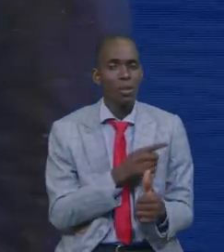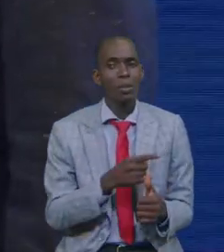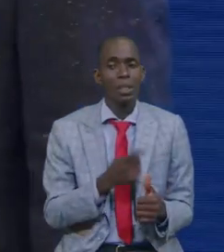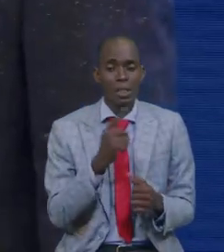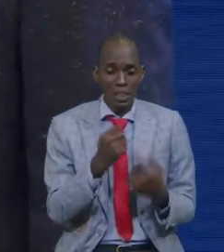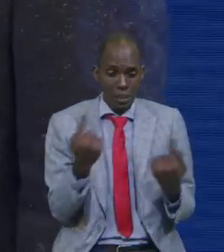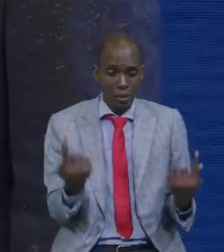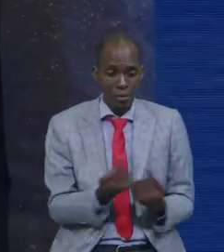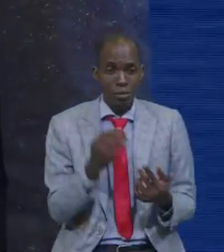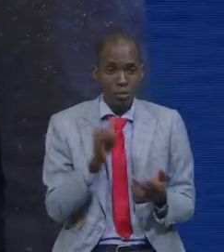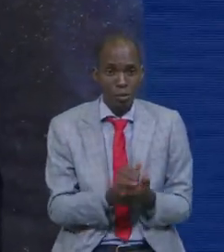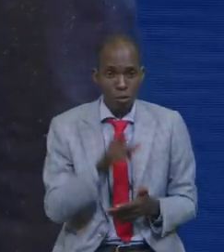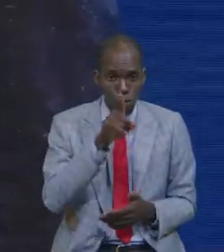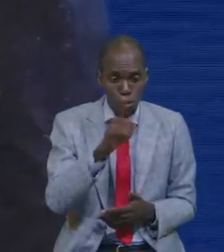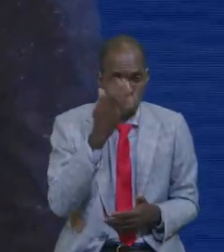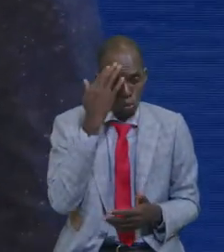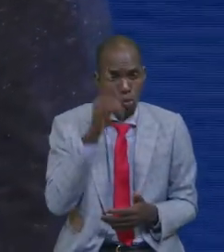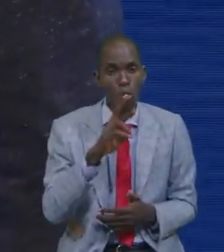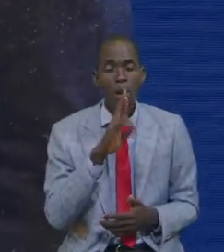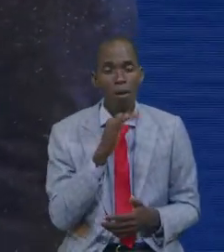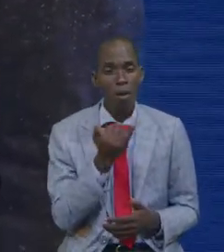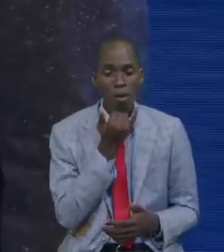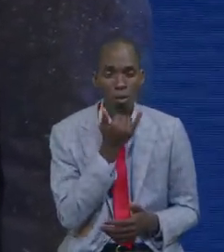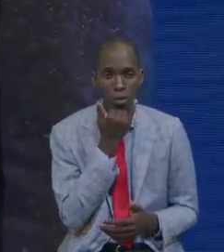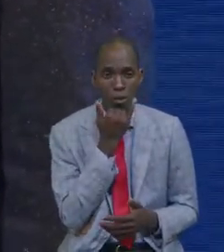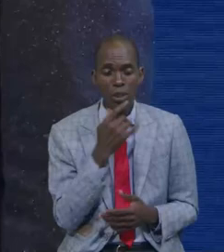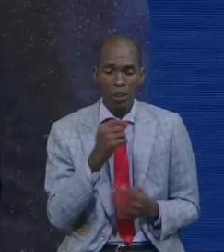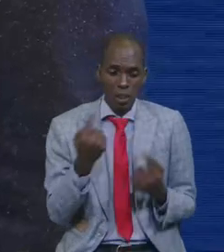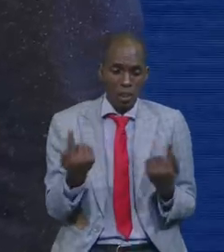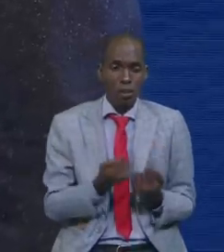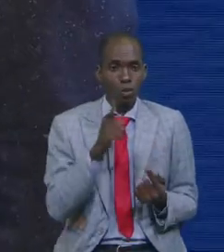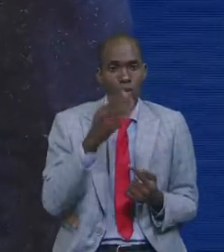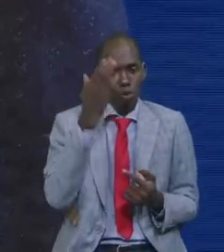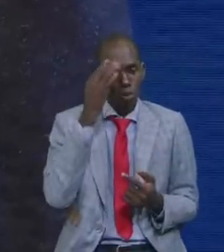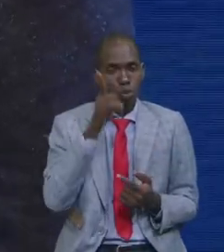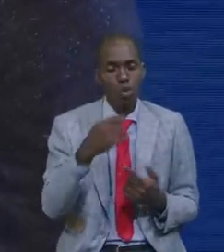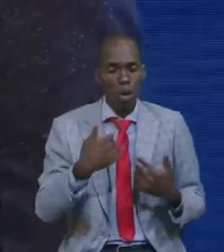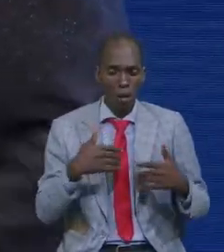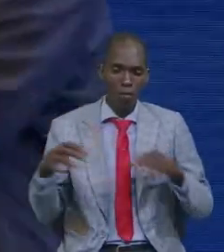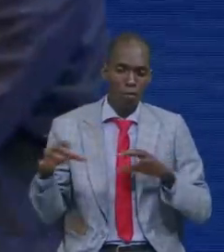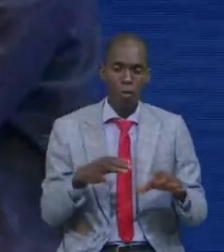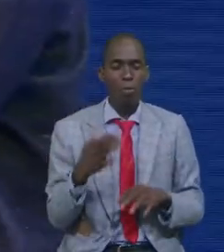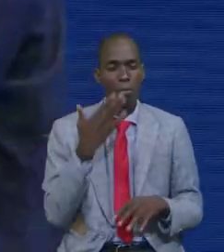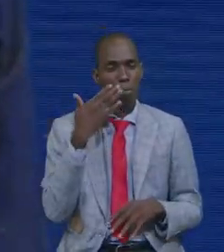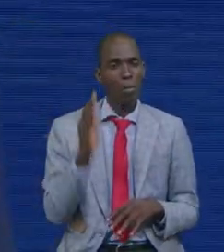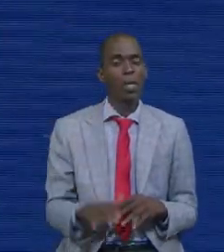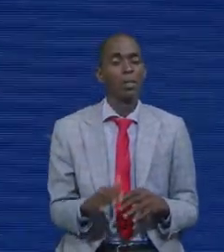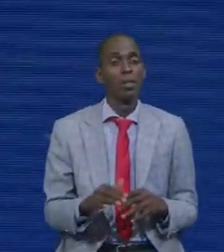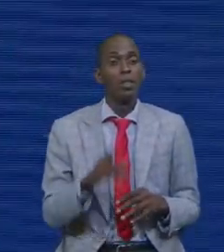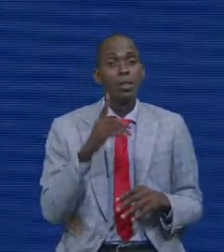I'm convicted of. The sin I am guilty of. The sin that